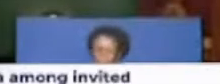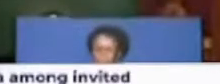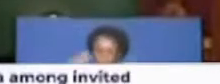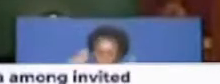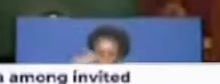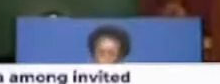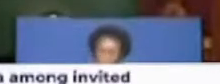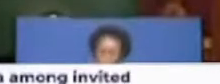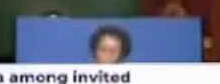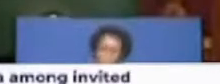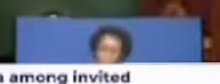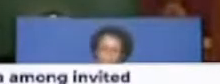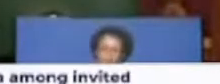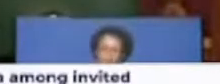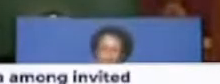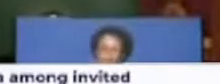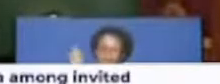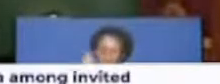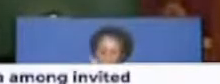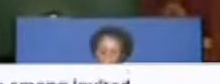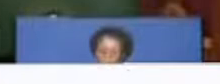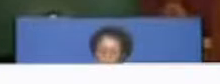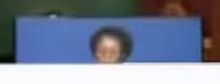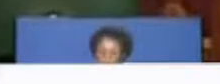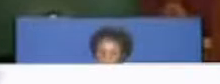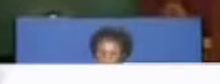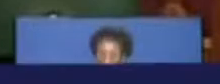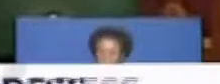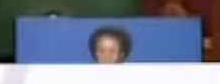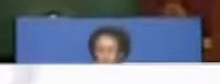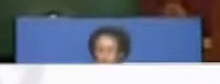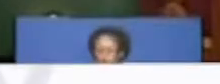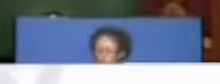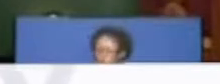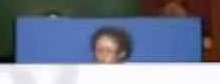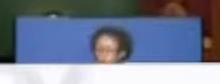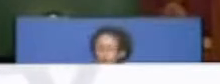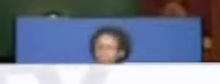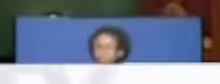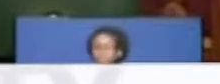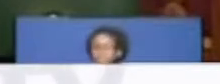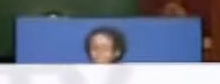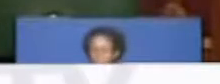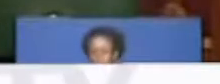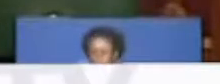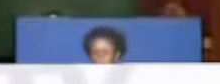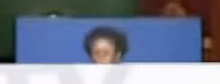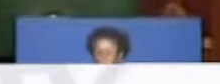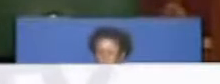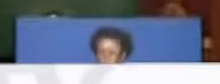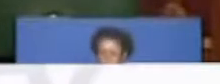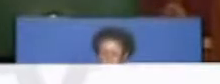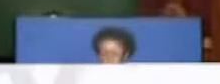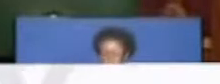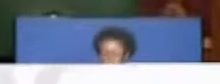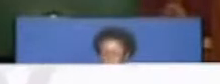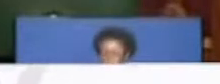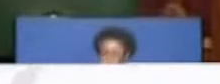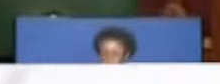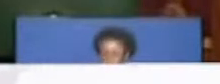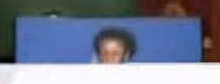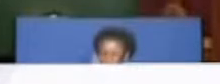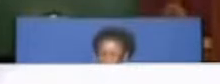policy. On local infrastructure development, we allocated 10 billion towards the National